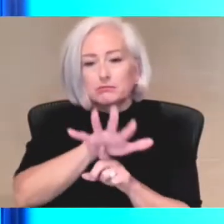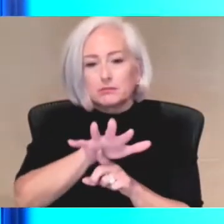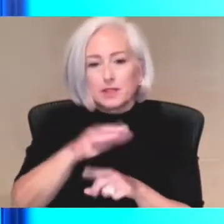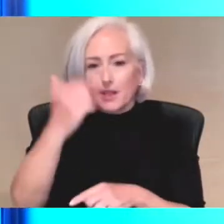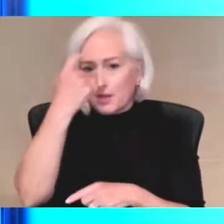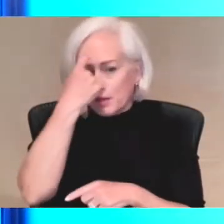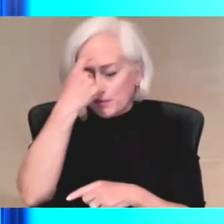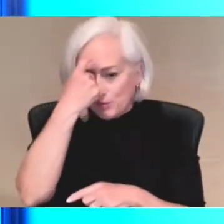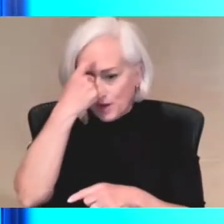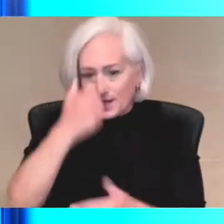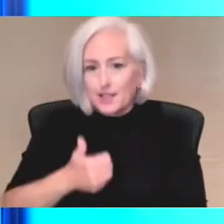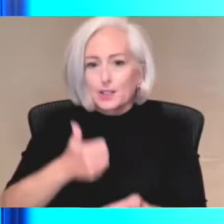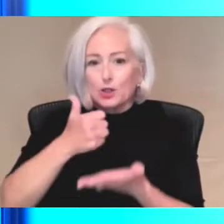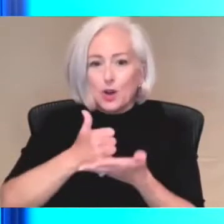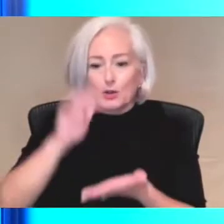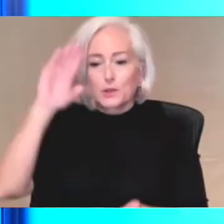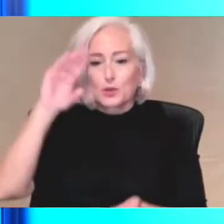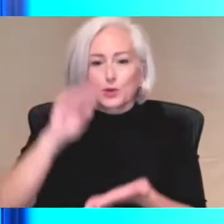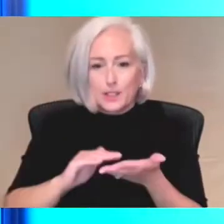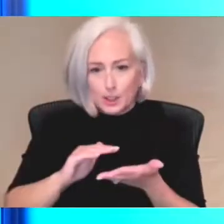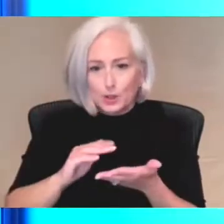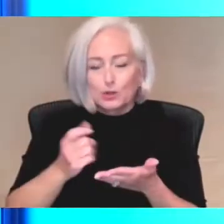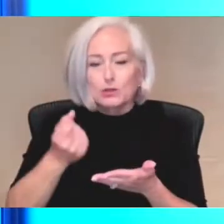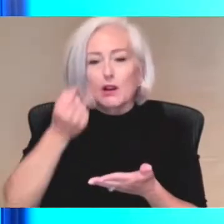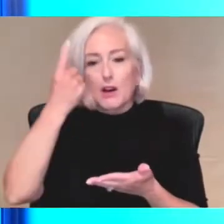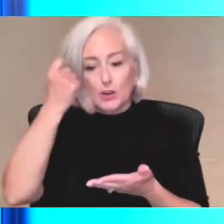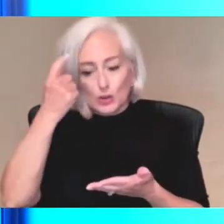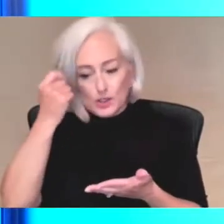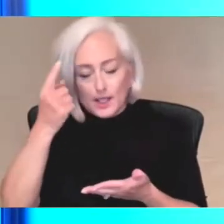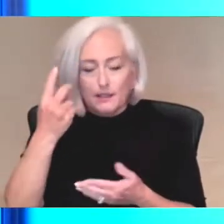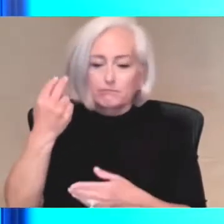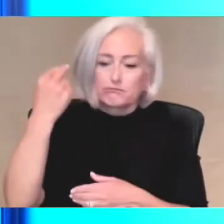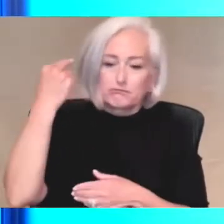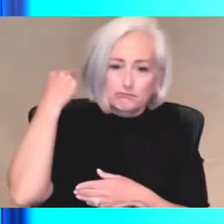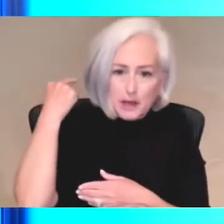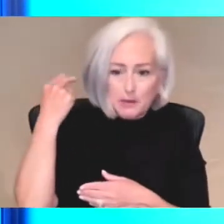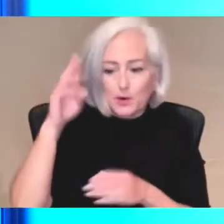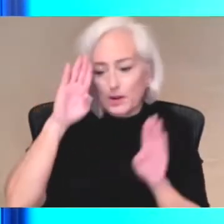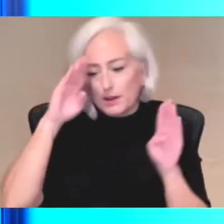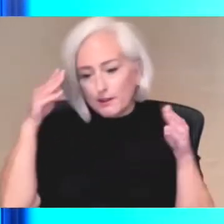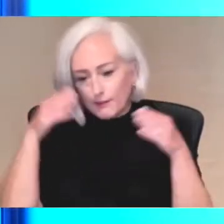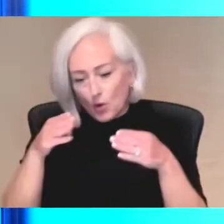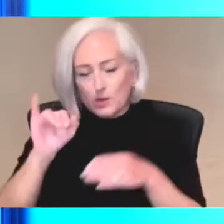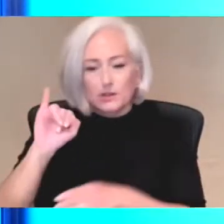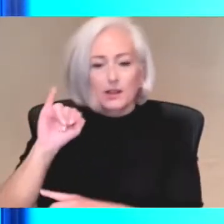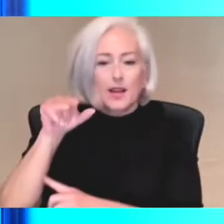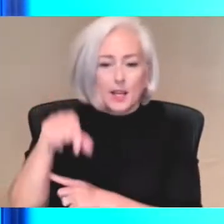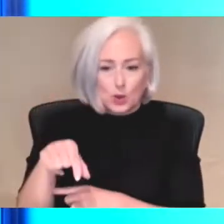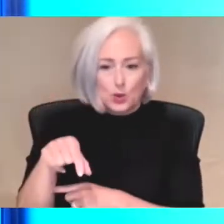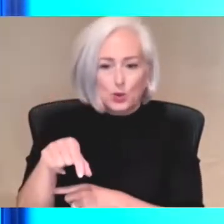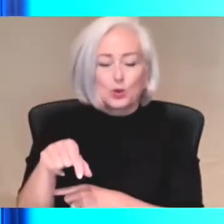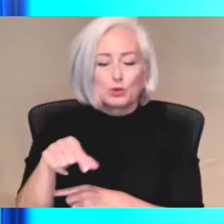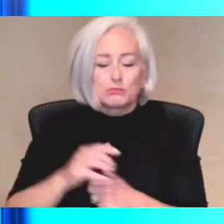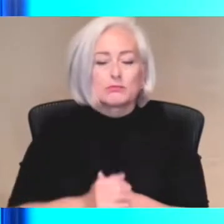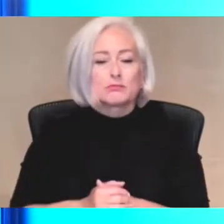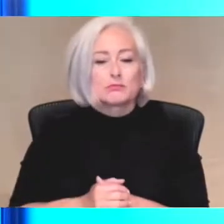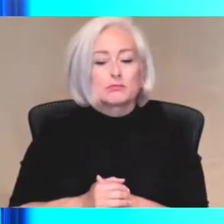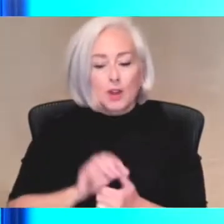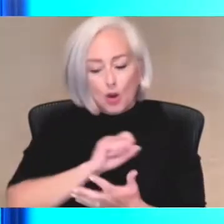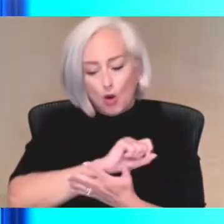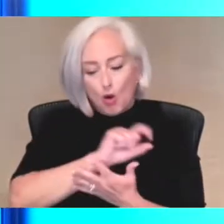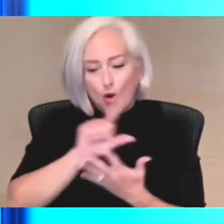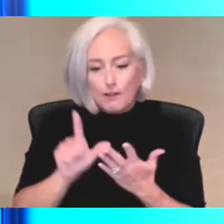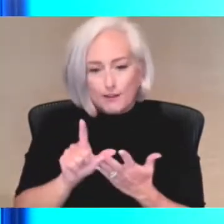of neurocognitive effects. So issues with memory, concentration, IQ, all of these things have a significant impact on quality of